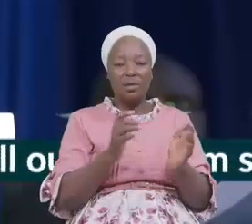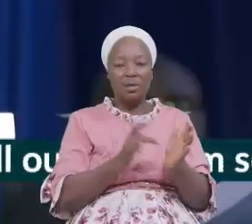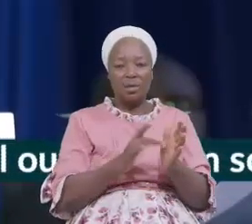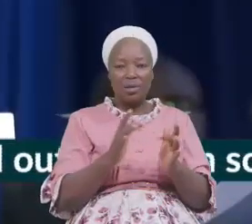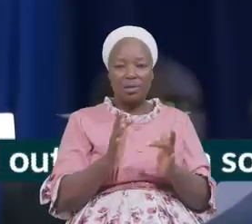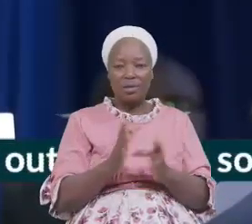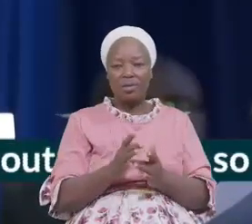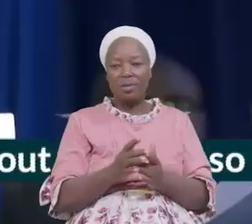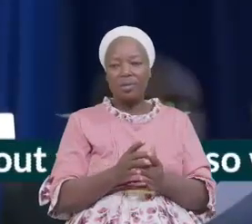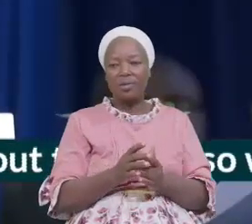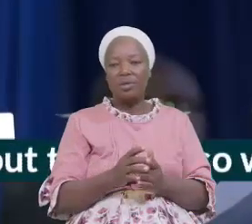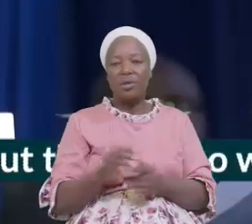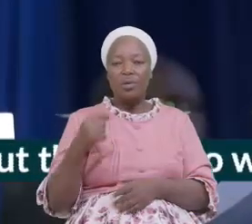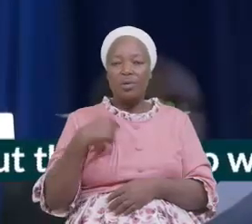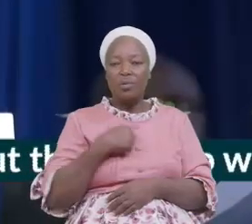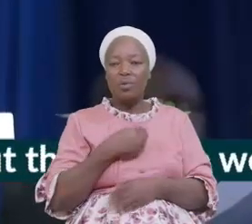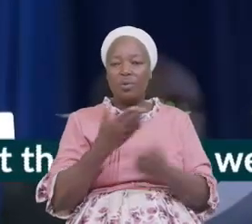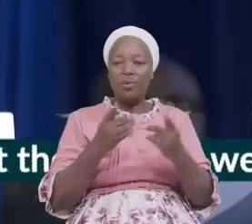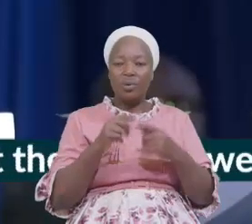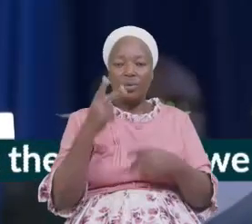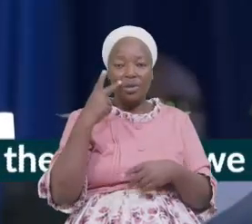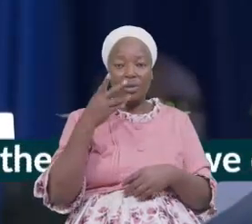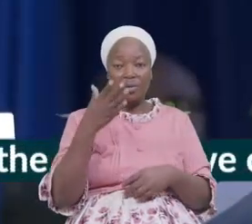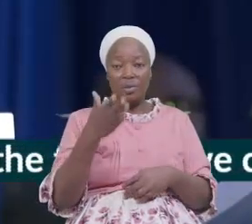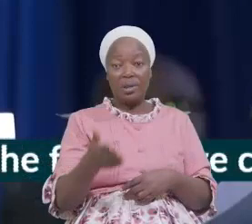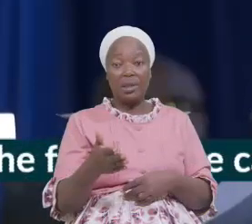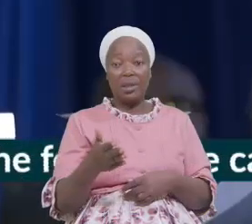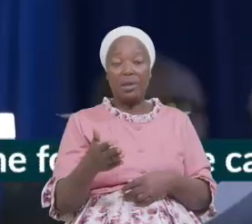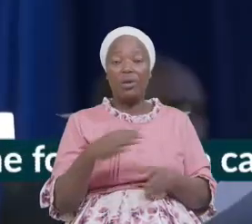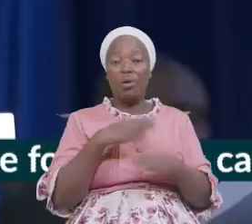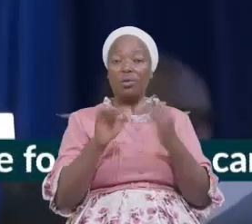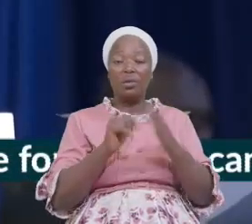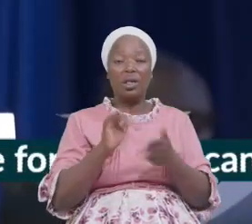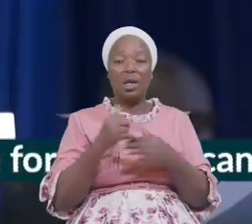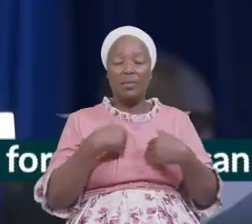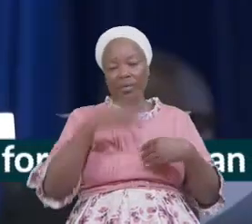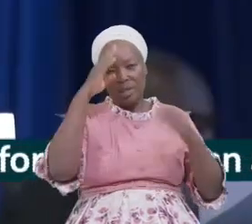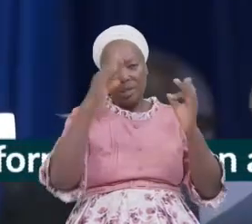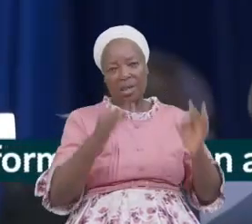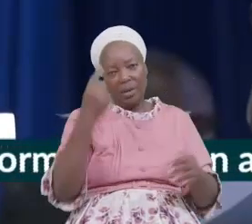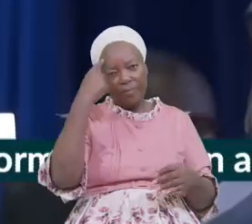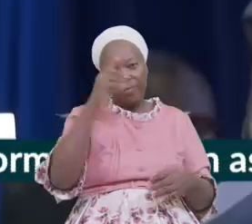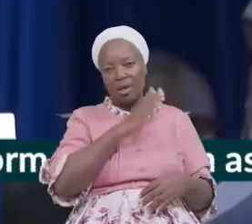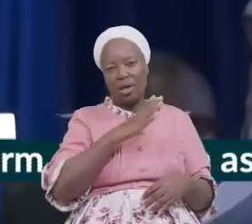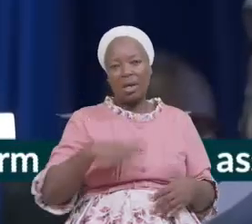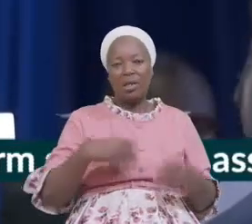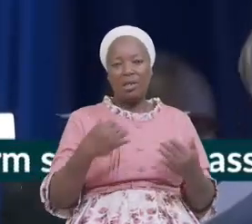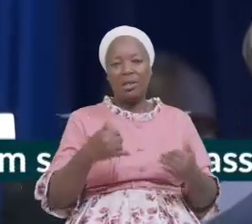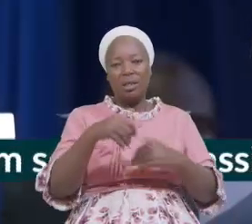We want to see you here, all those who have decided tonight.